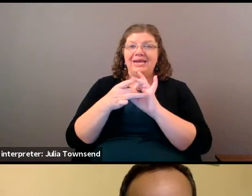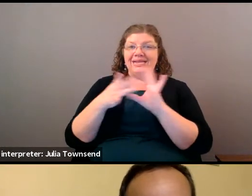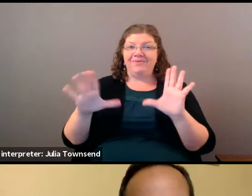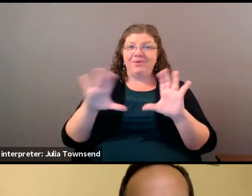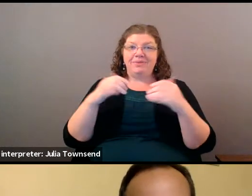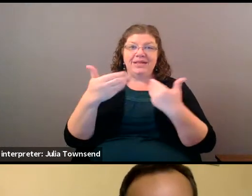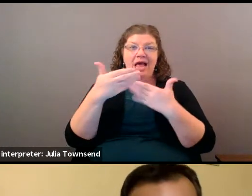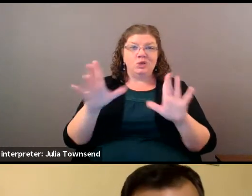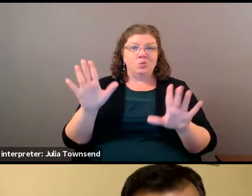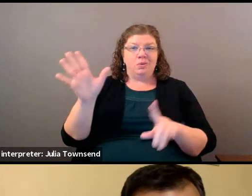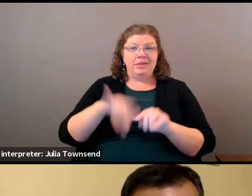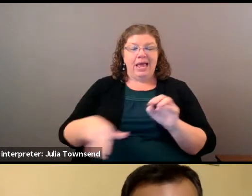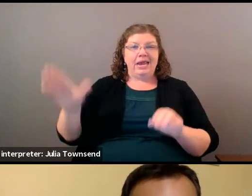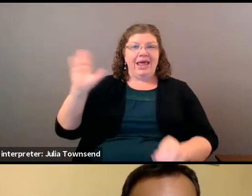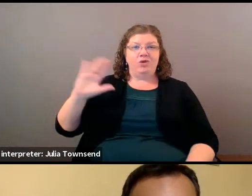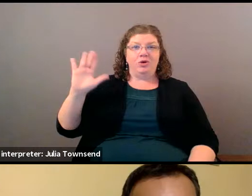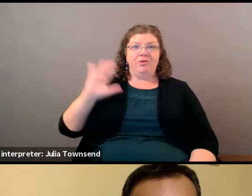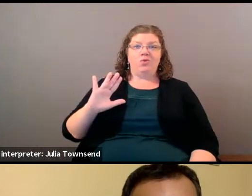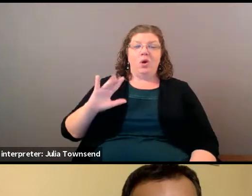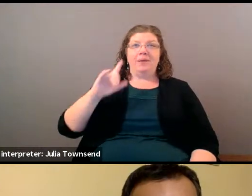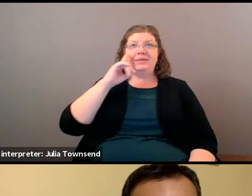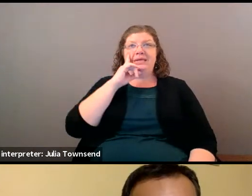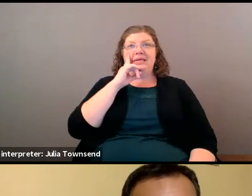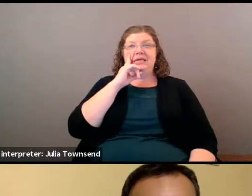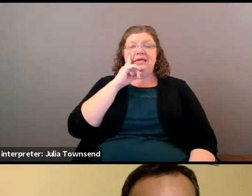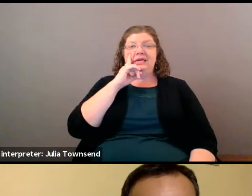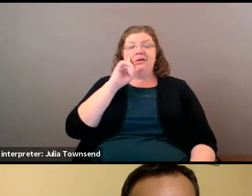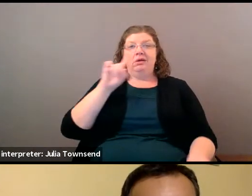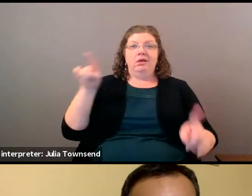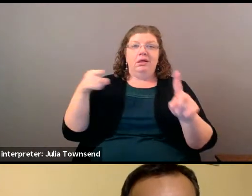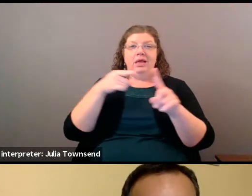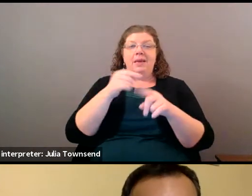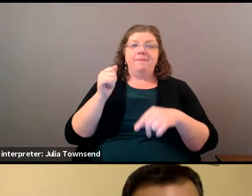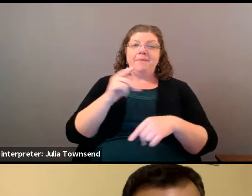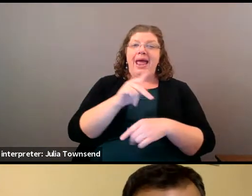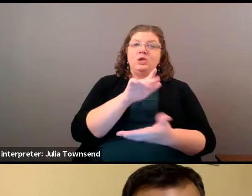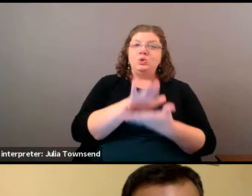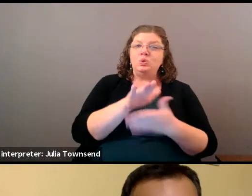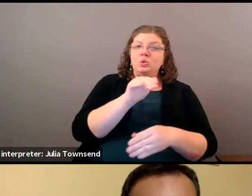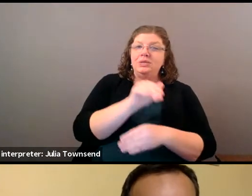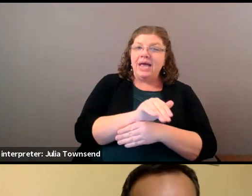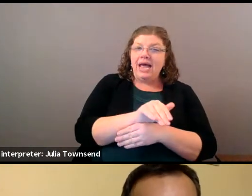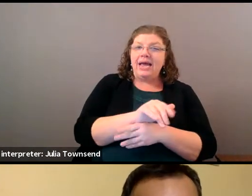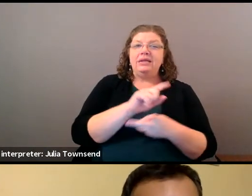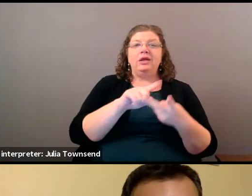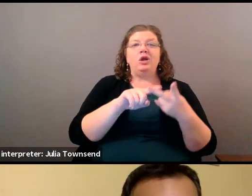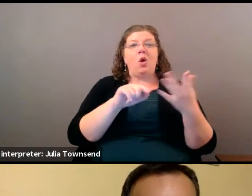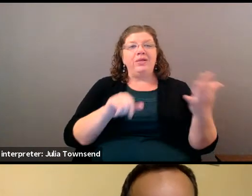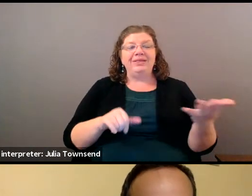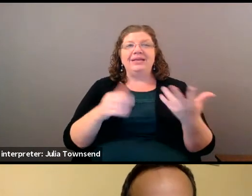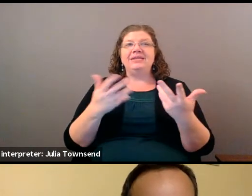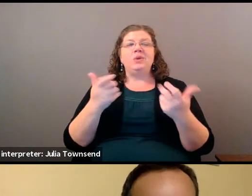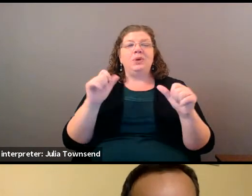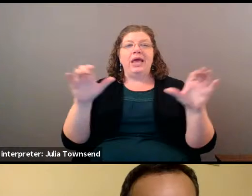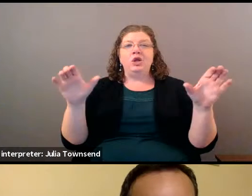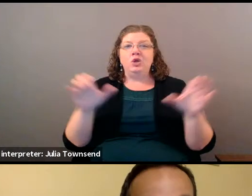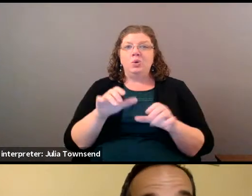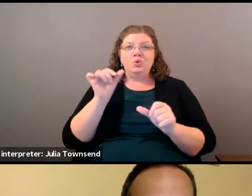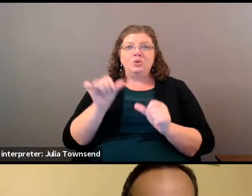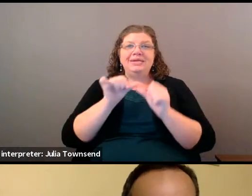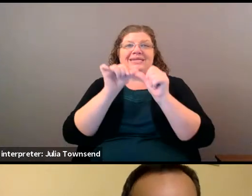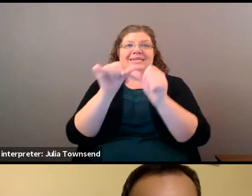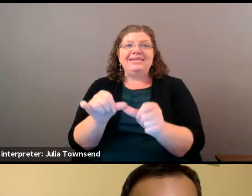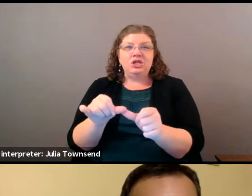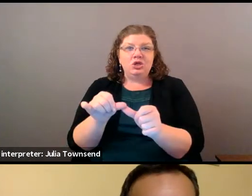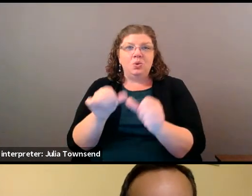than ever before. I'm thinking towards back to school night and all of the things that we can do to continue